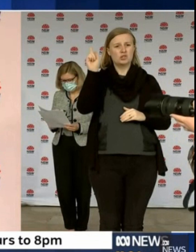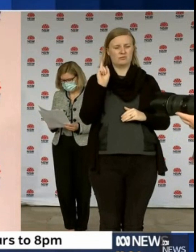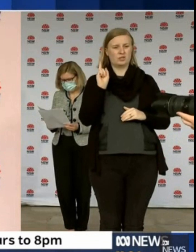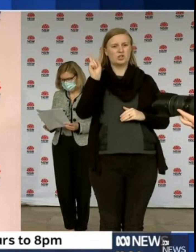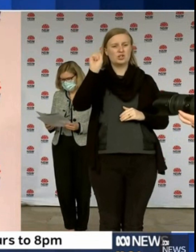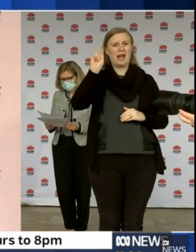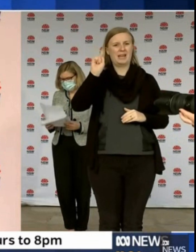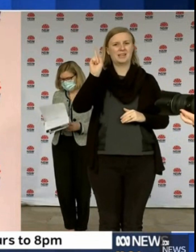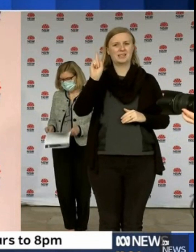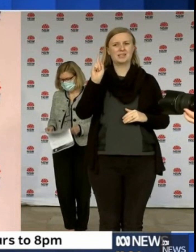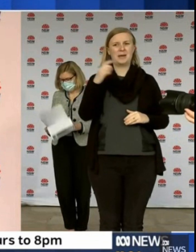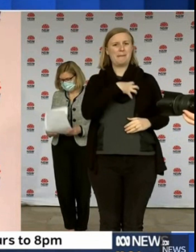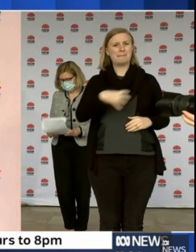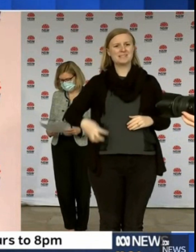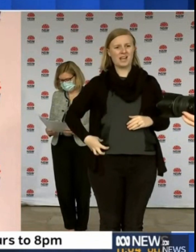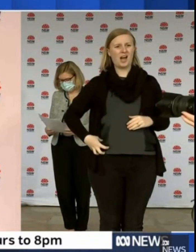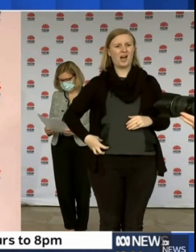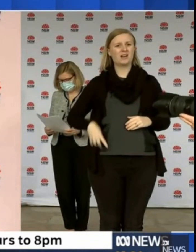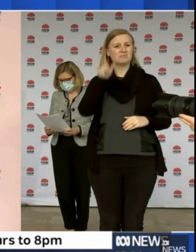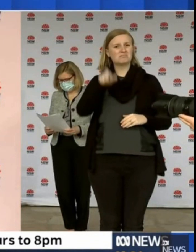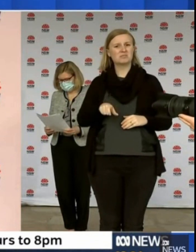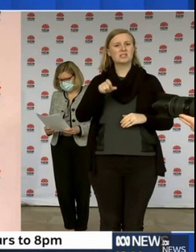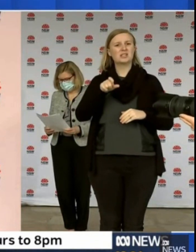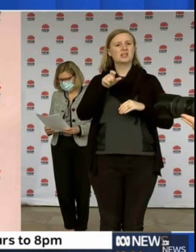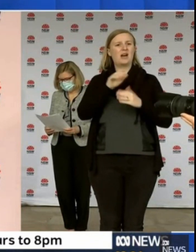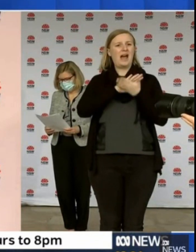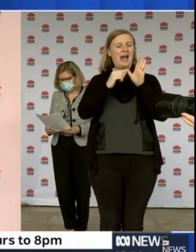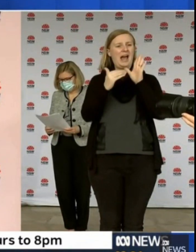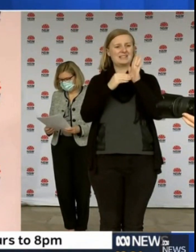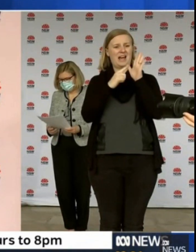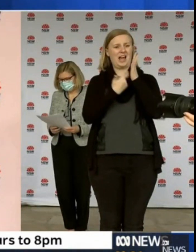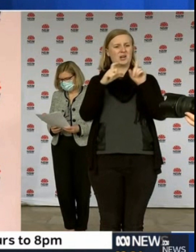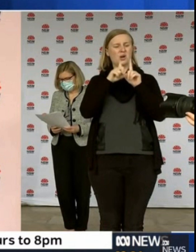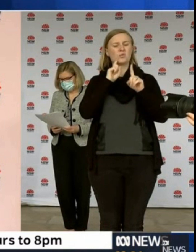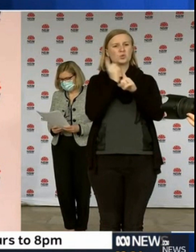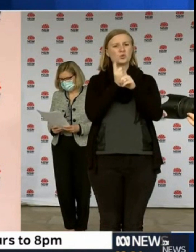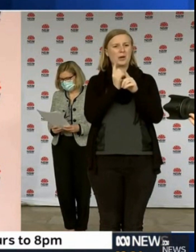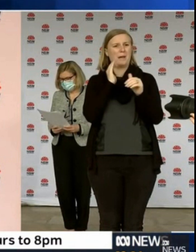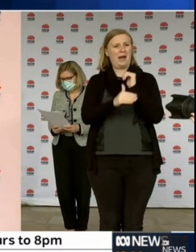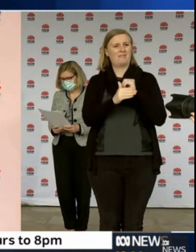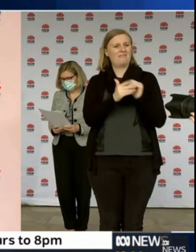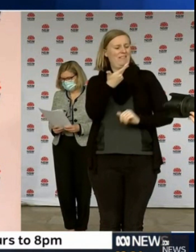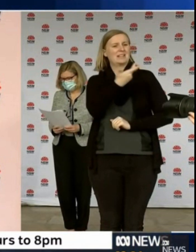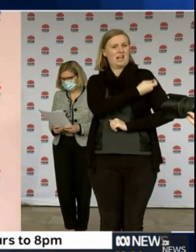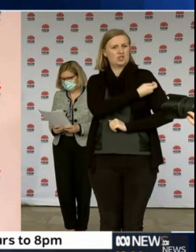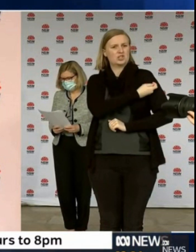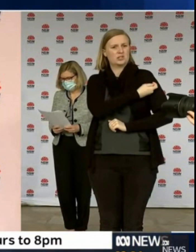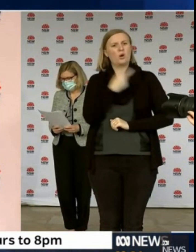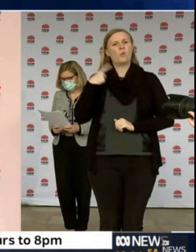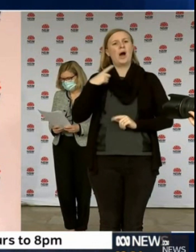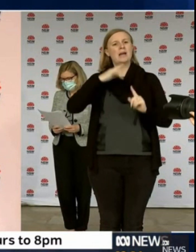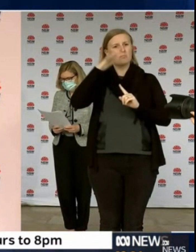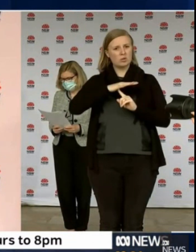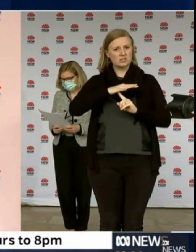days. Today, Minister Hazzard will comment on the importance of vaccinations. It's really important for people not to miss